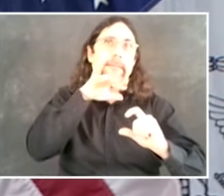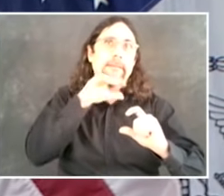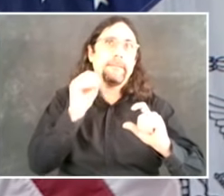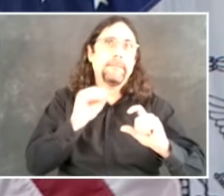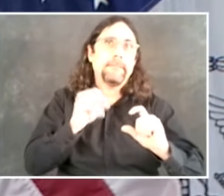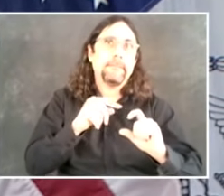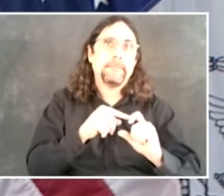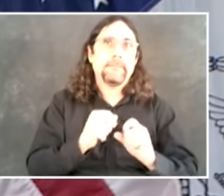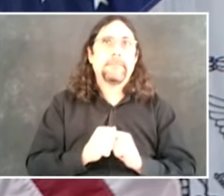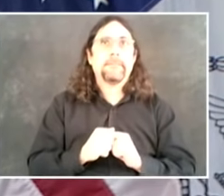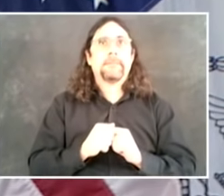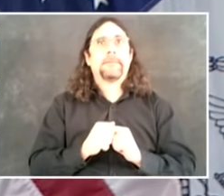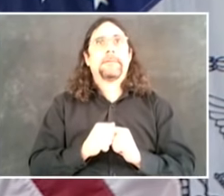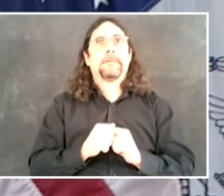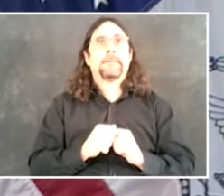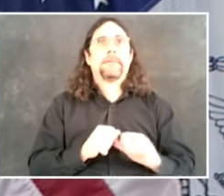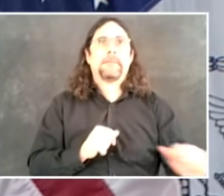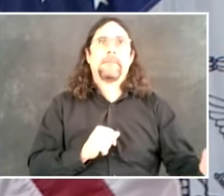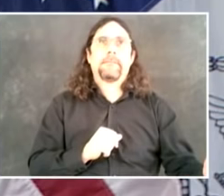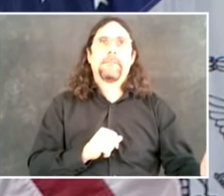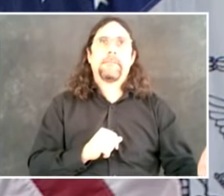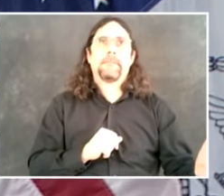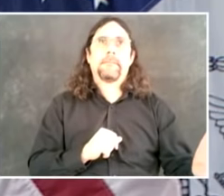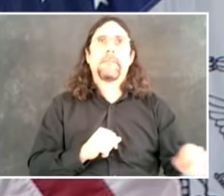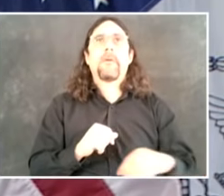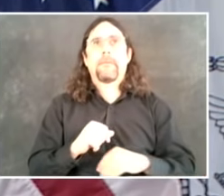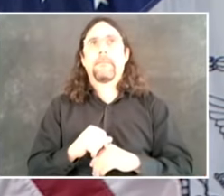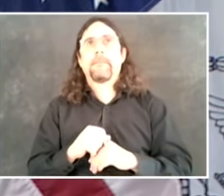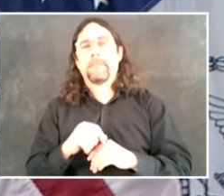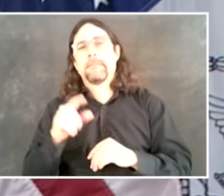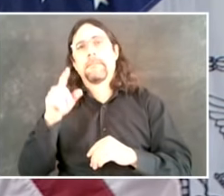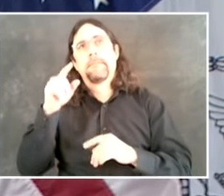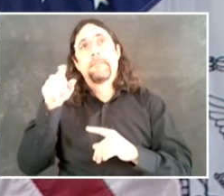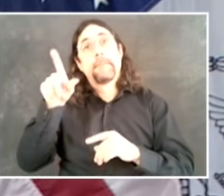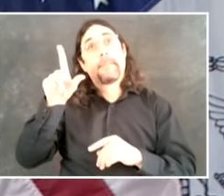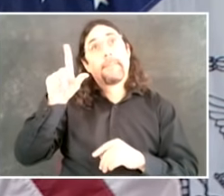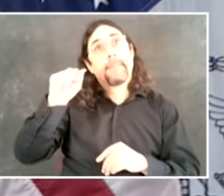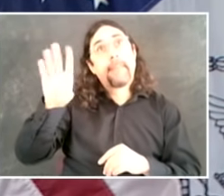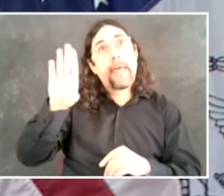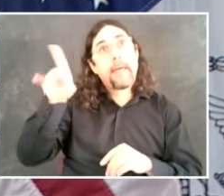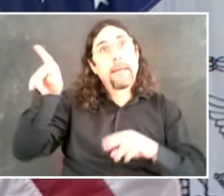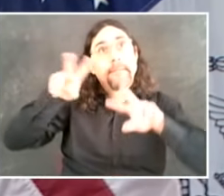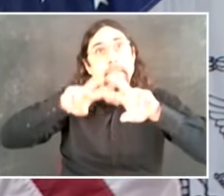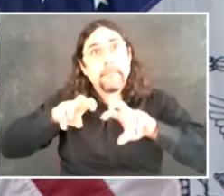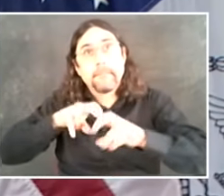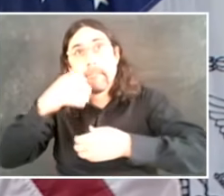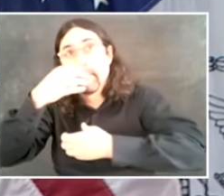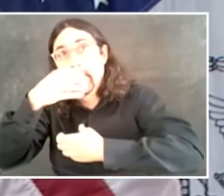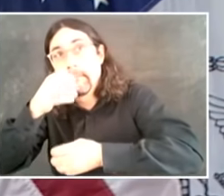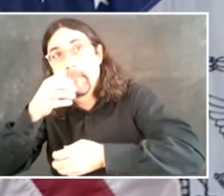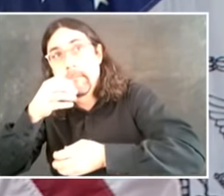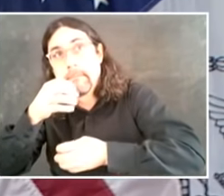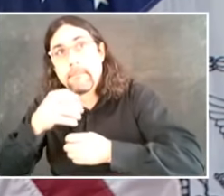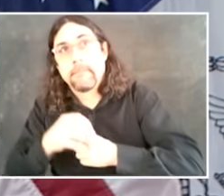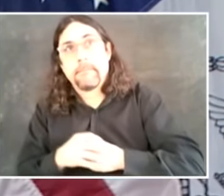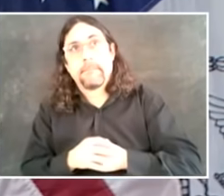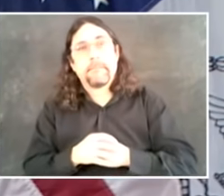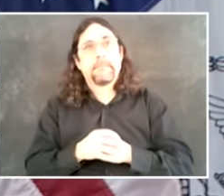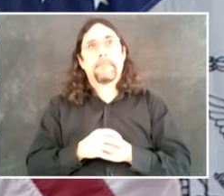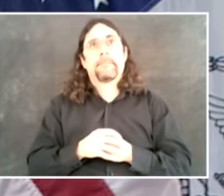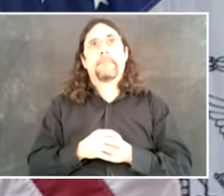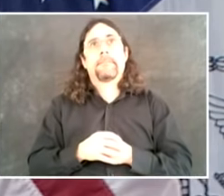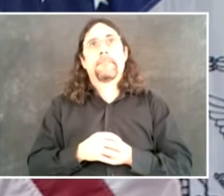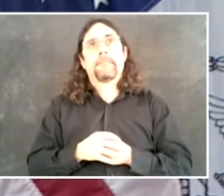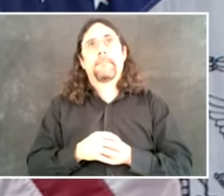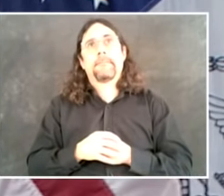screw top tubes are something we have plenty of access to, but the 2 challenges were the swabs and the transport medium, the fluid that